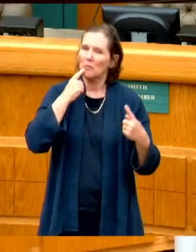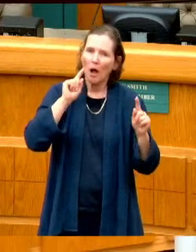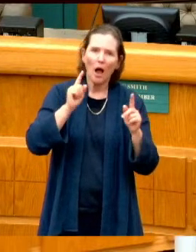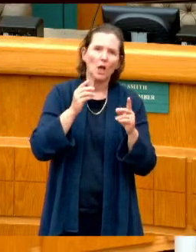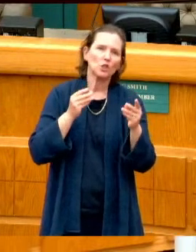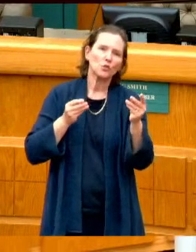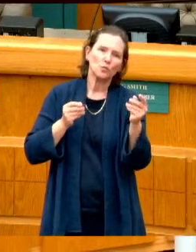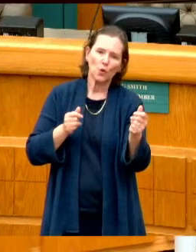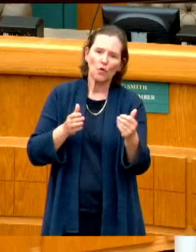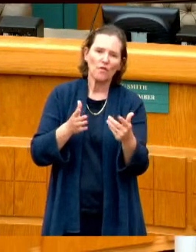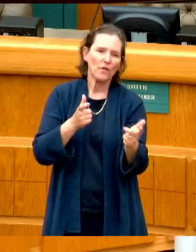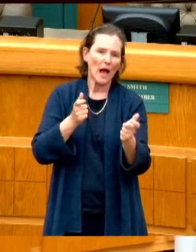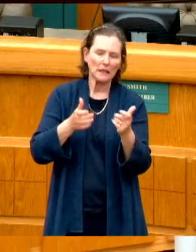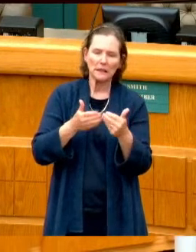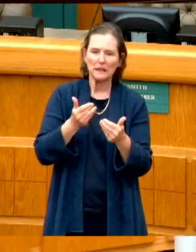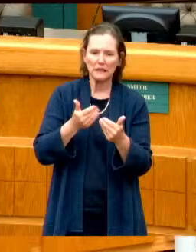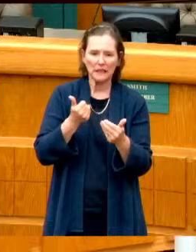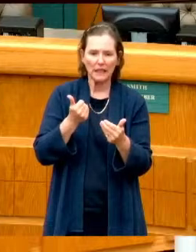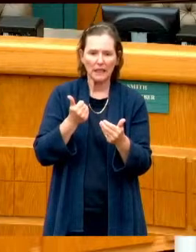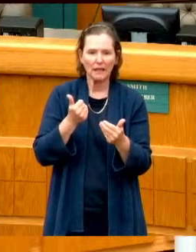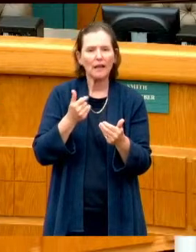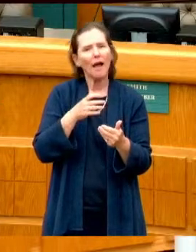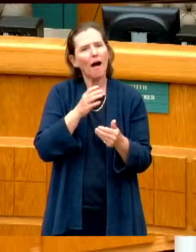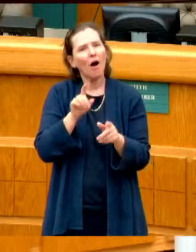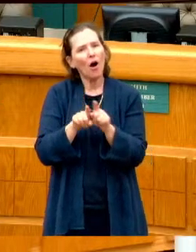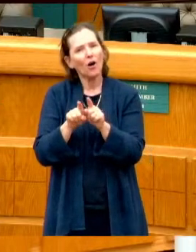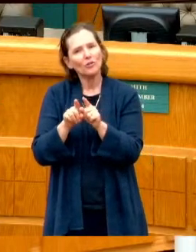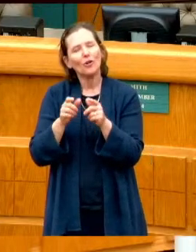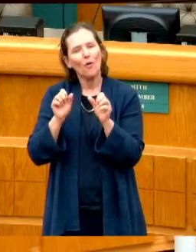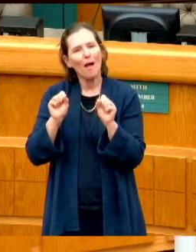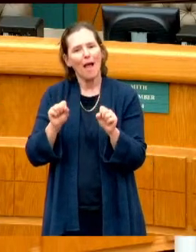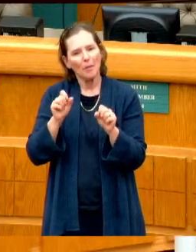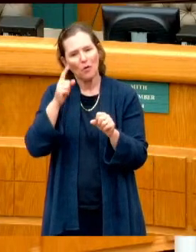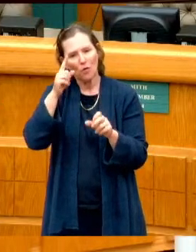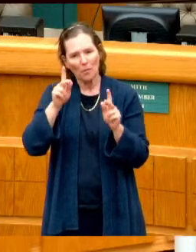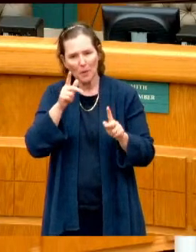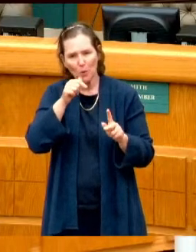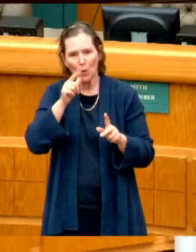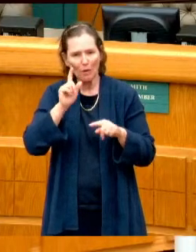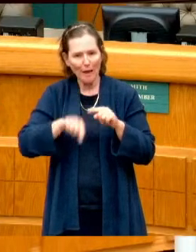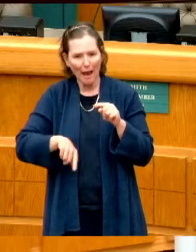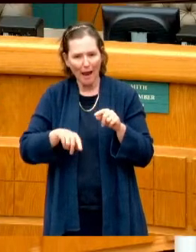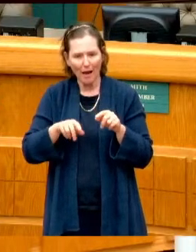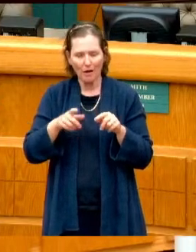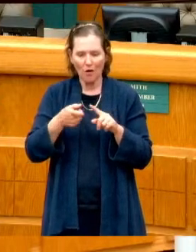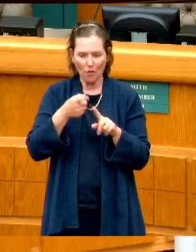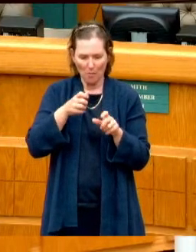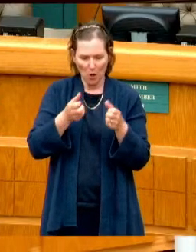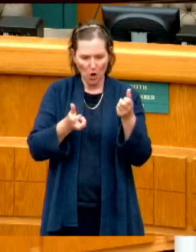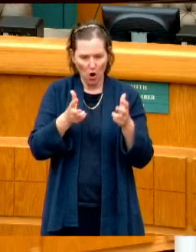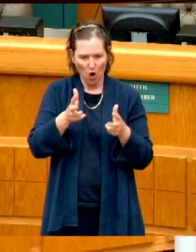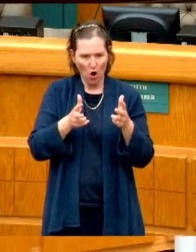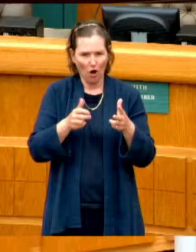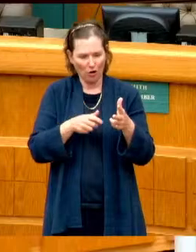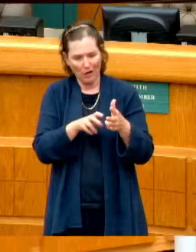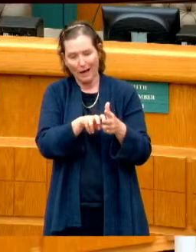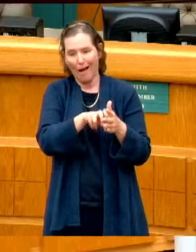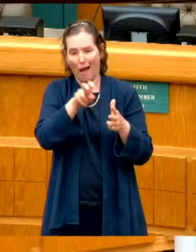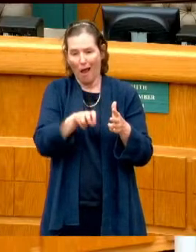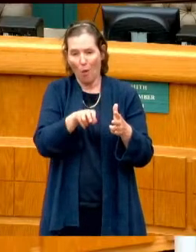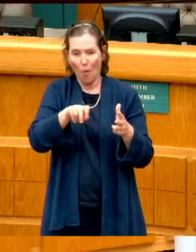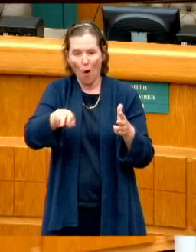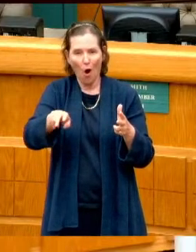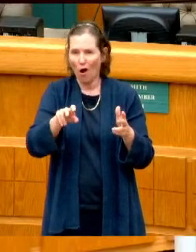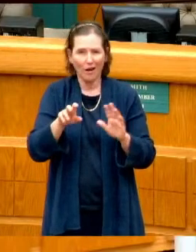out of the car and walk, we offered that hybrid service for you. And so I'm really very proud of the fact that we're able to